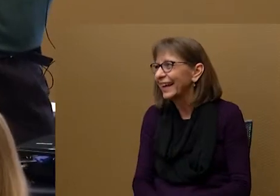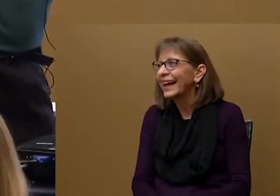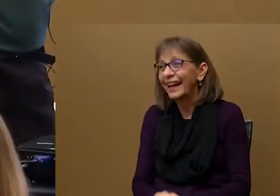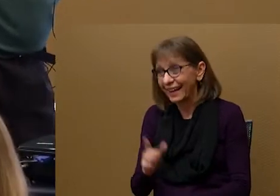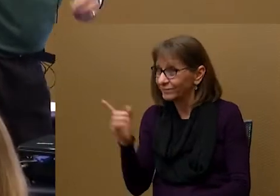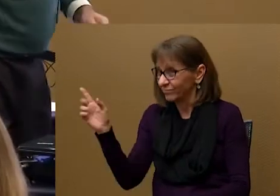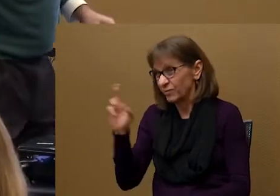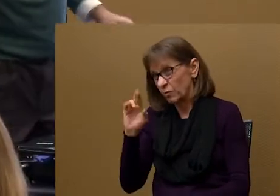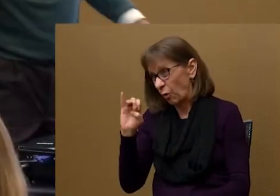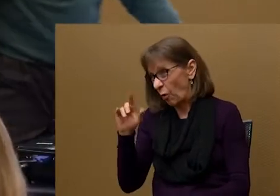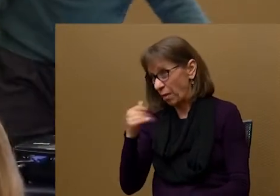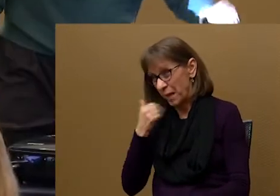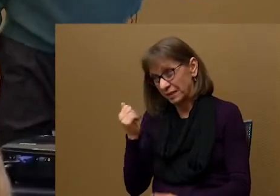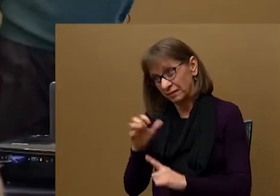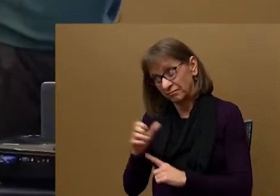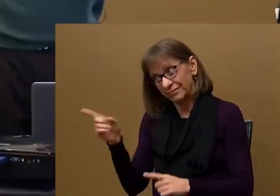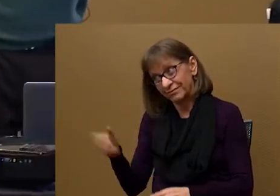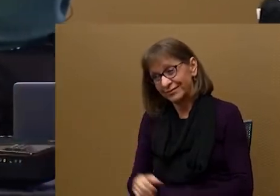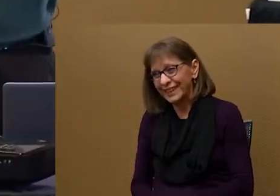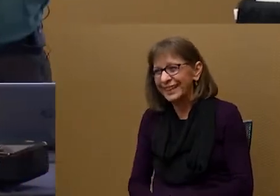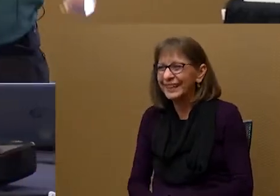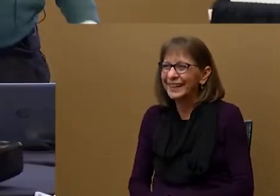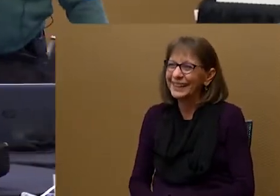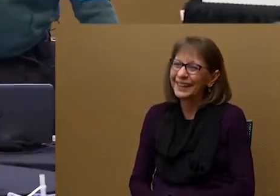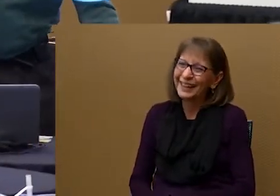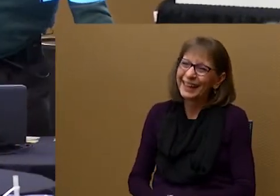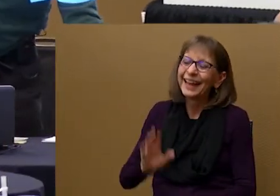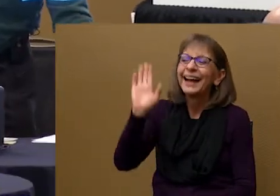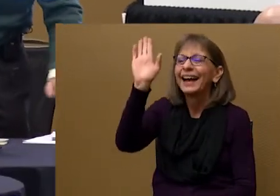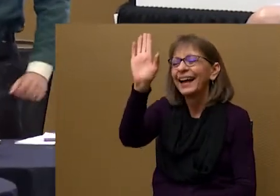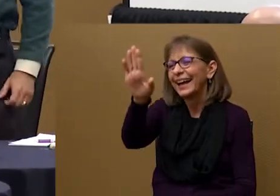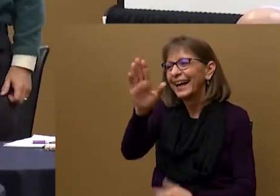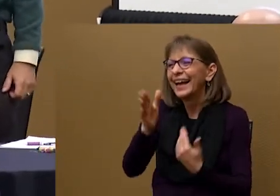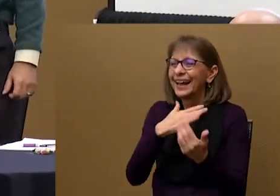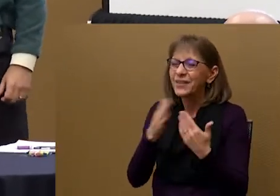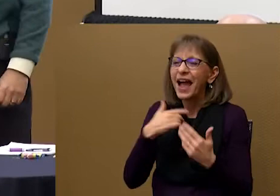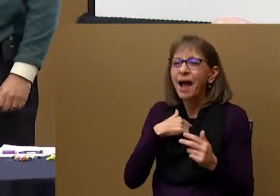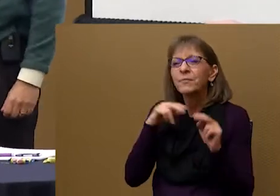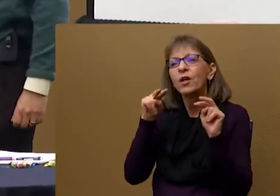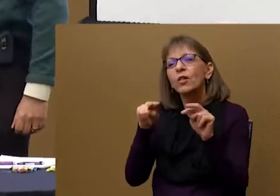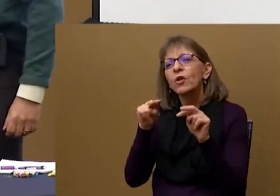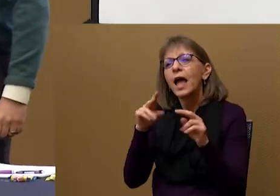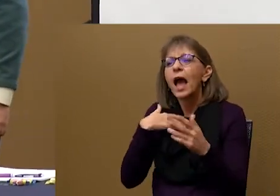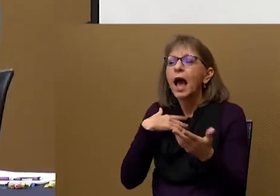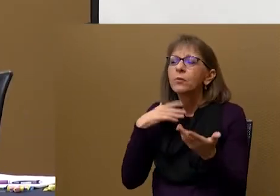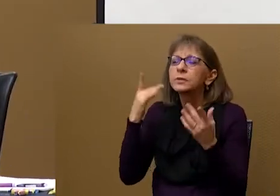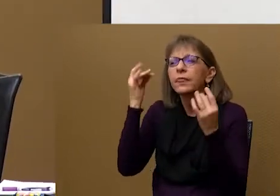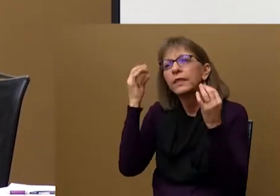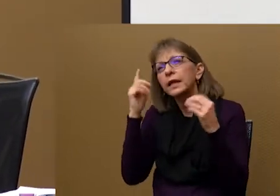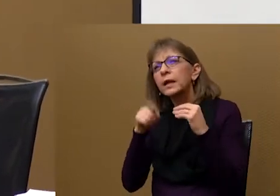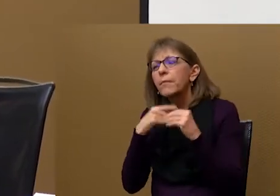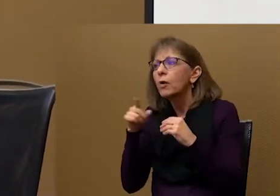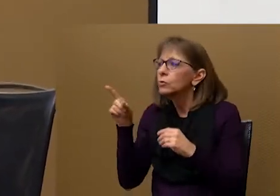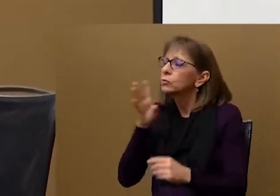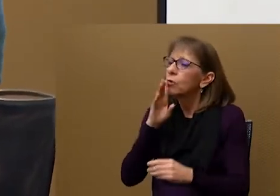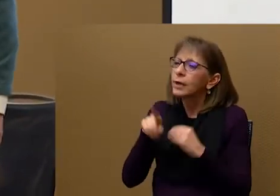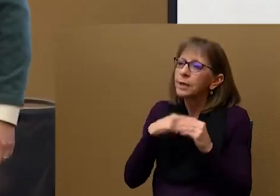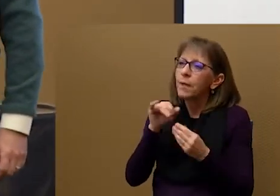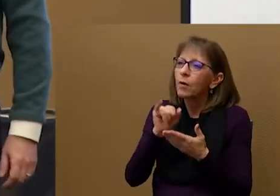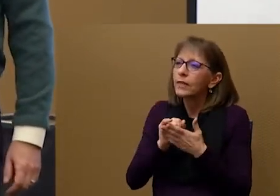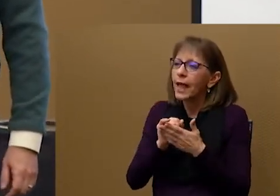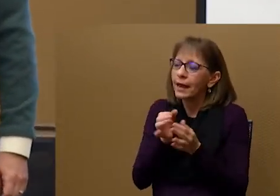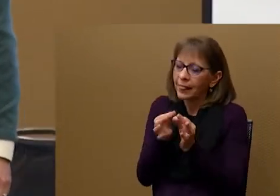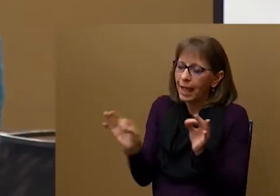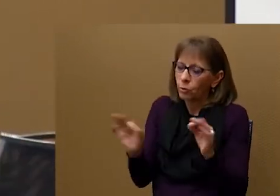have some under here. Oh. Thank you. Ricola, the best. Oh, yours are probably better. Anyway, I was looking, kind of